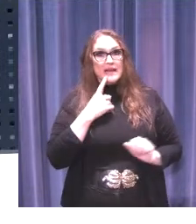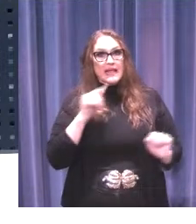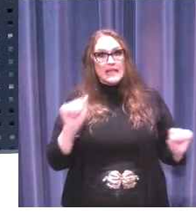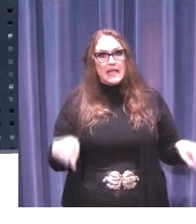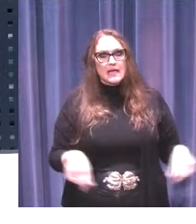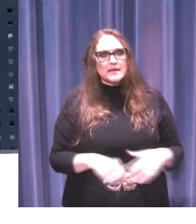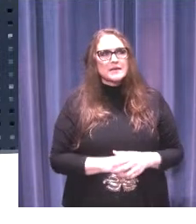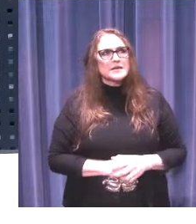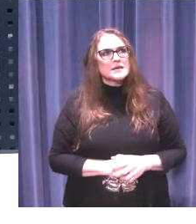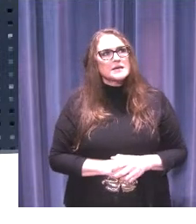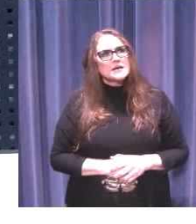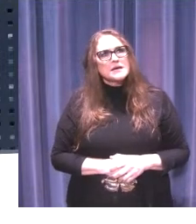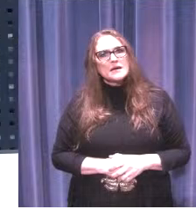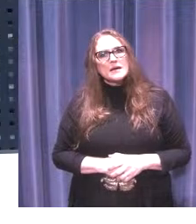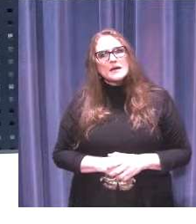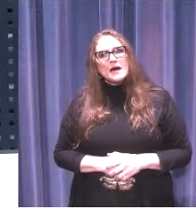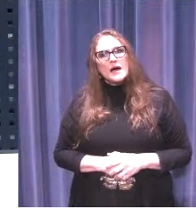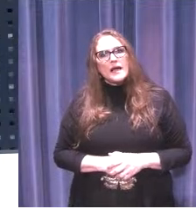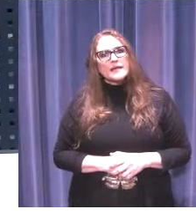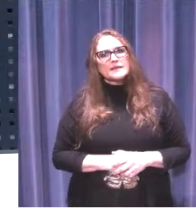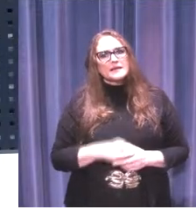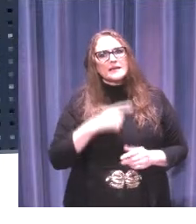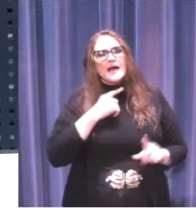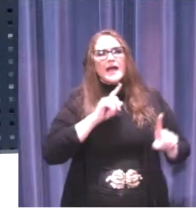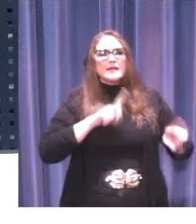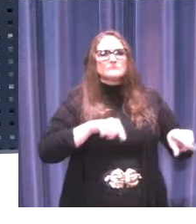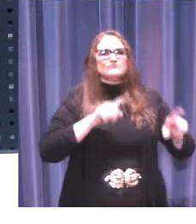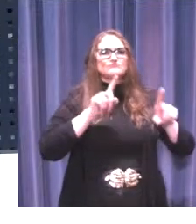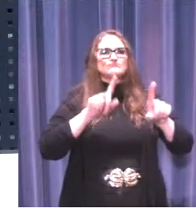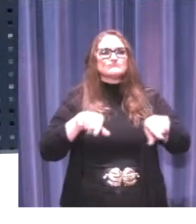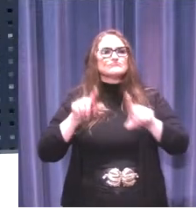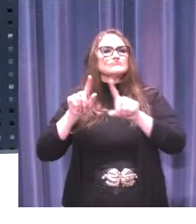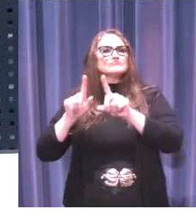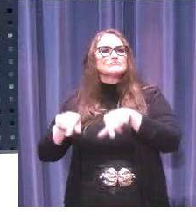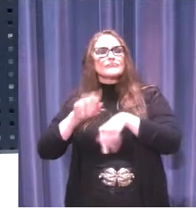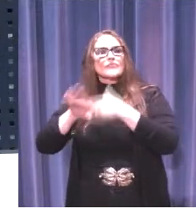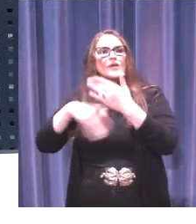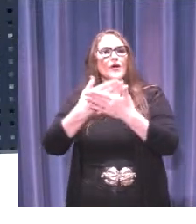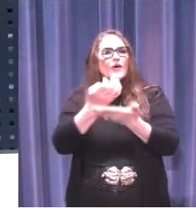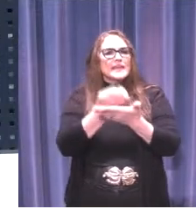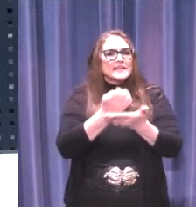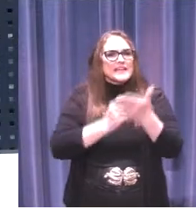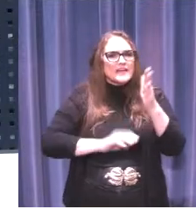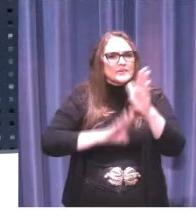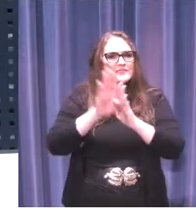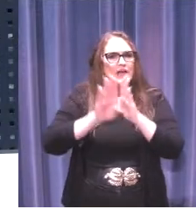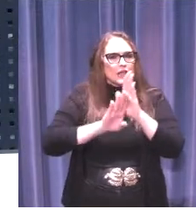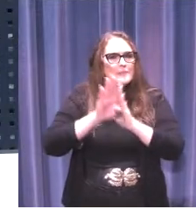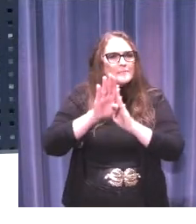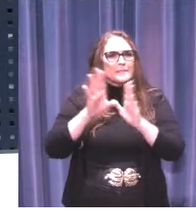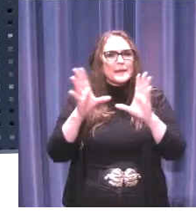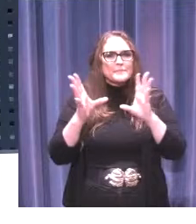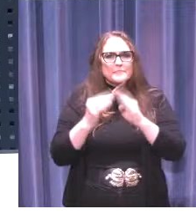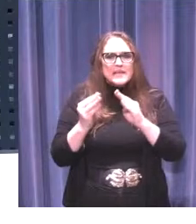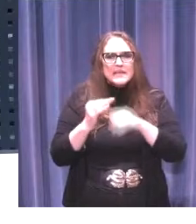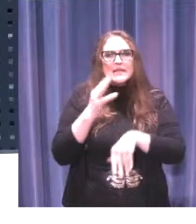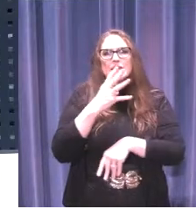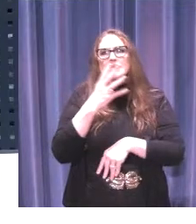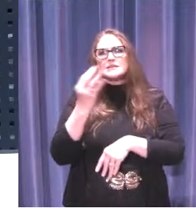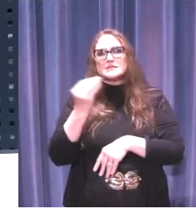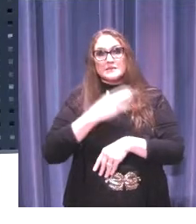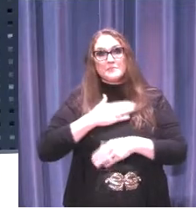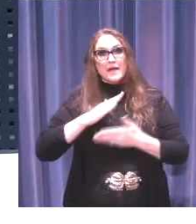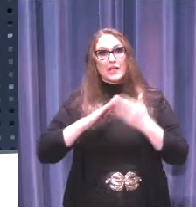can. I attend all economic development meetings in